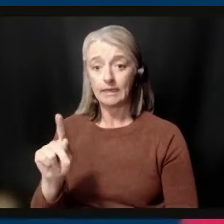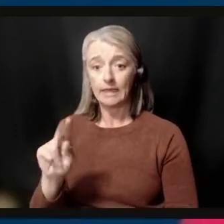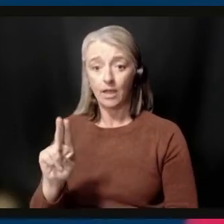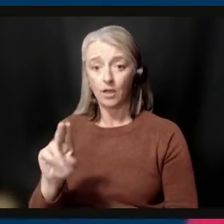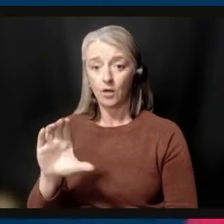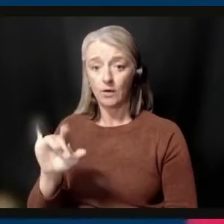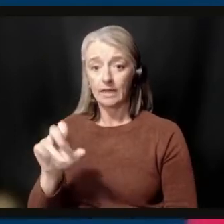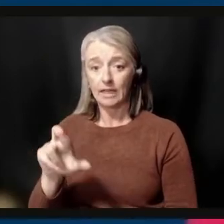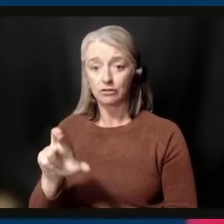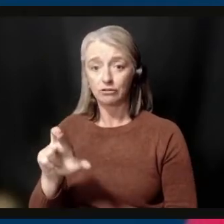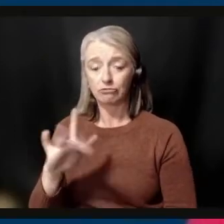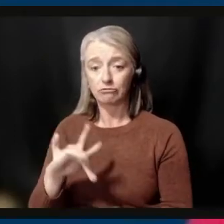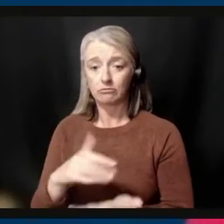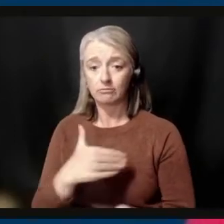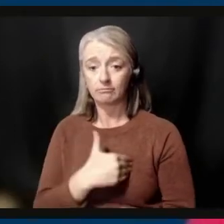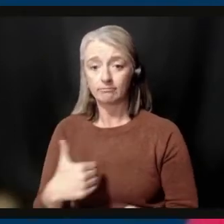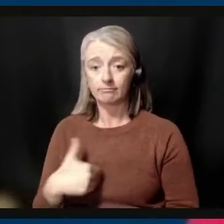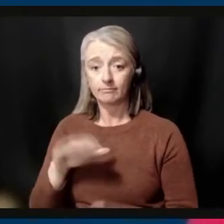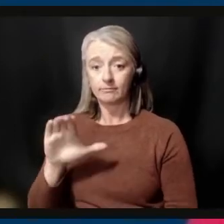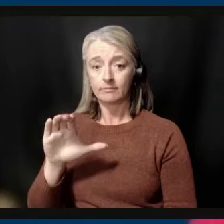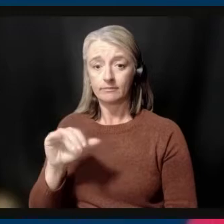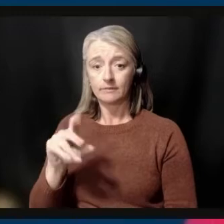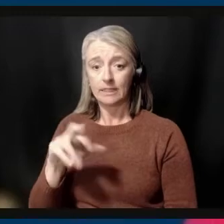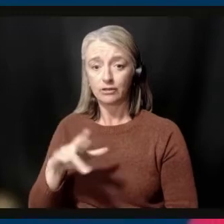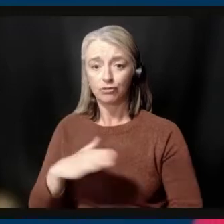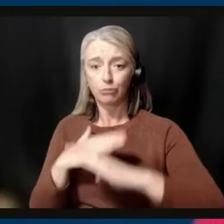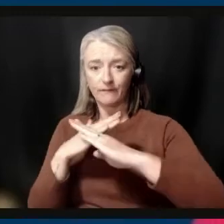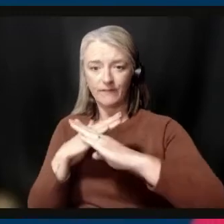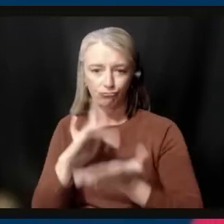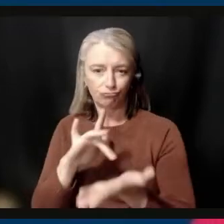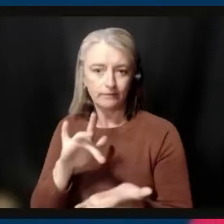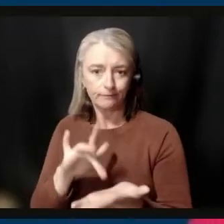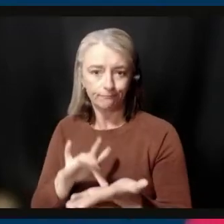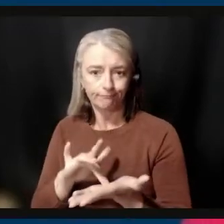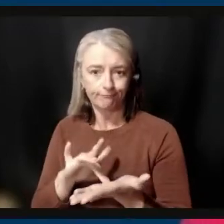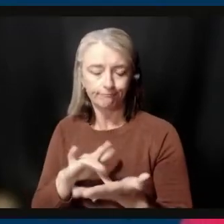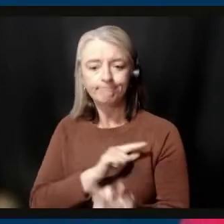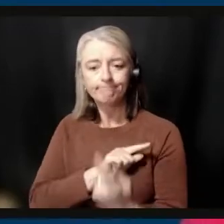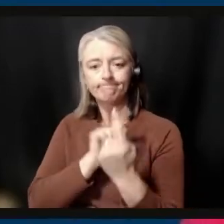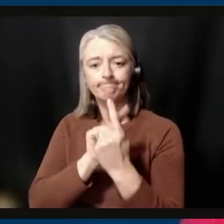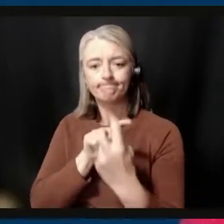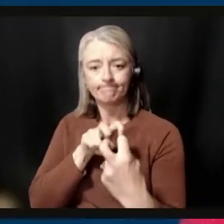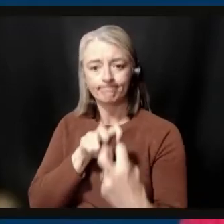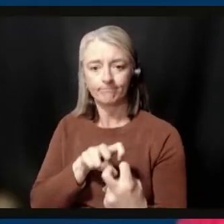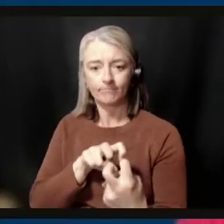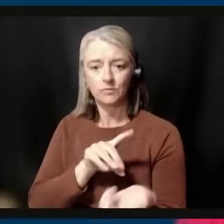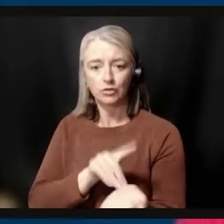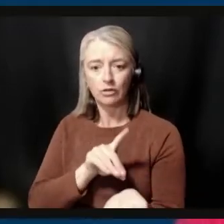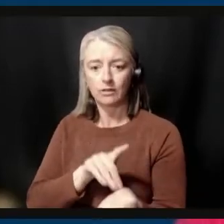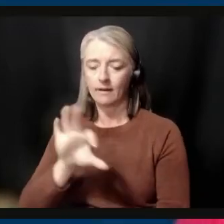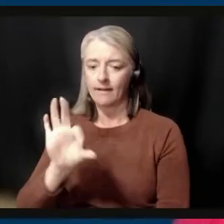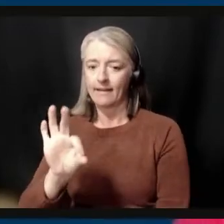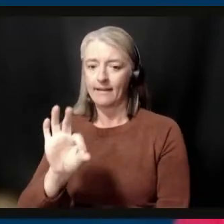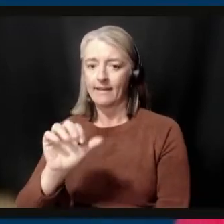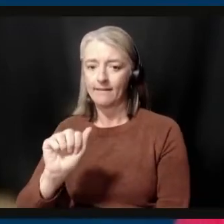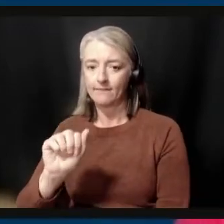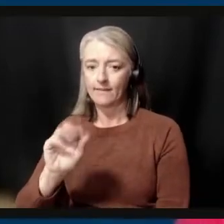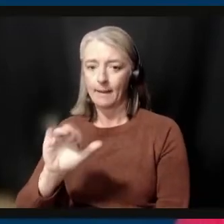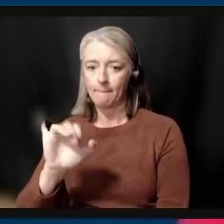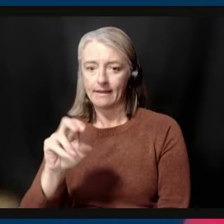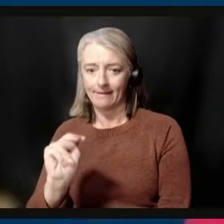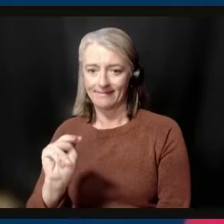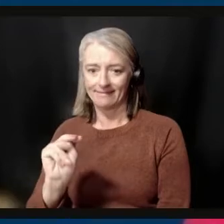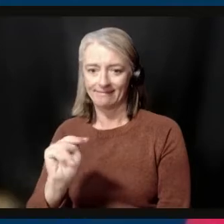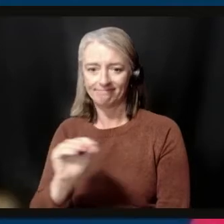the Breast Cancer Prevention Center. And I met with Dr. Fabian and her team,